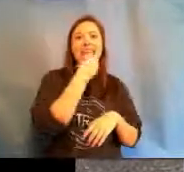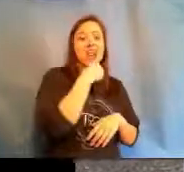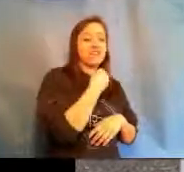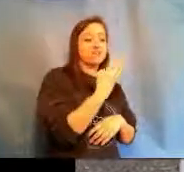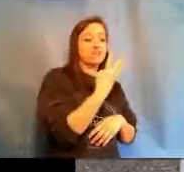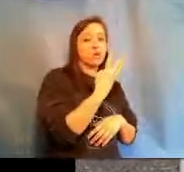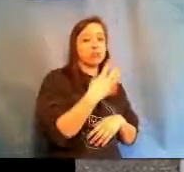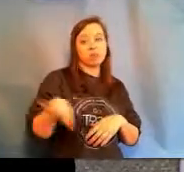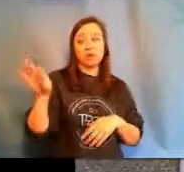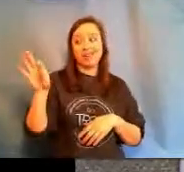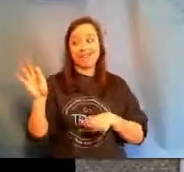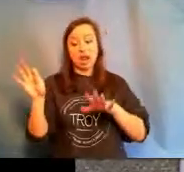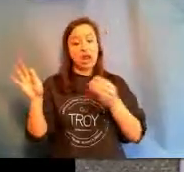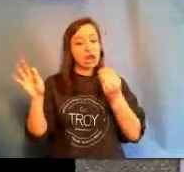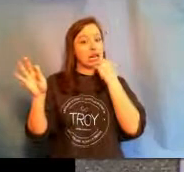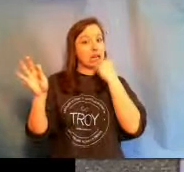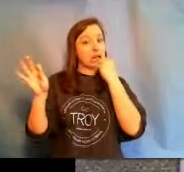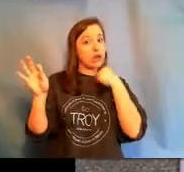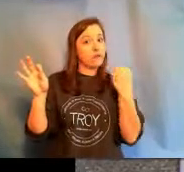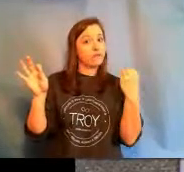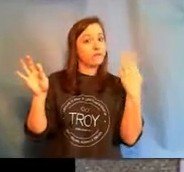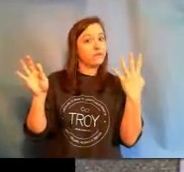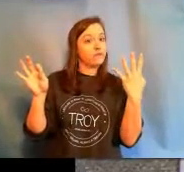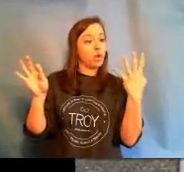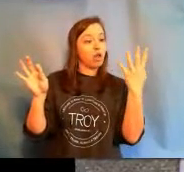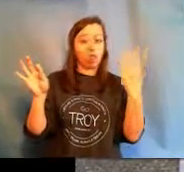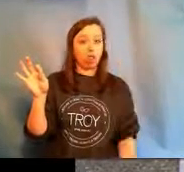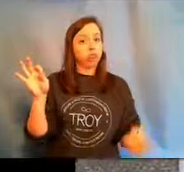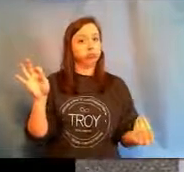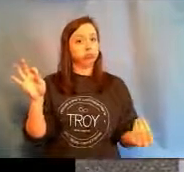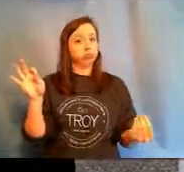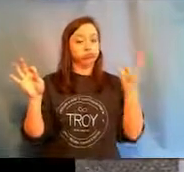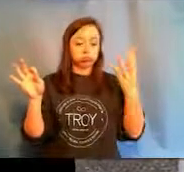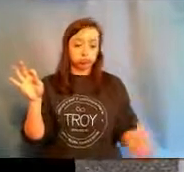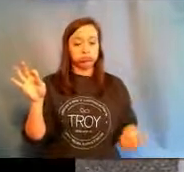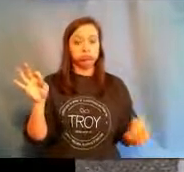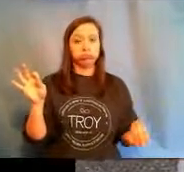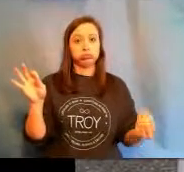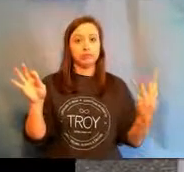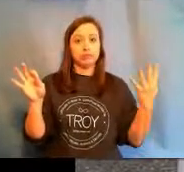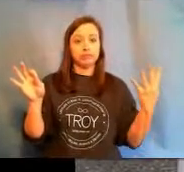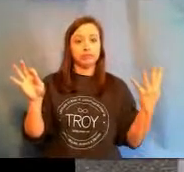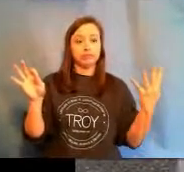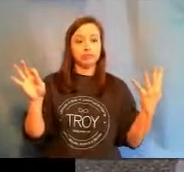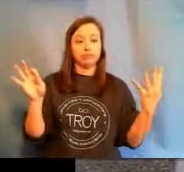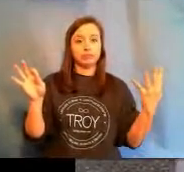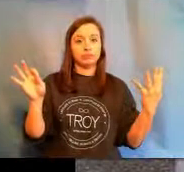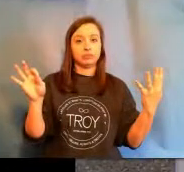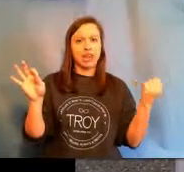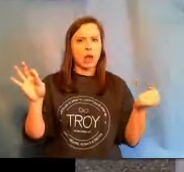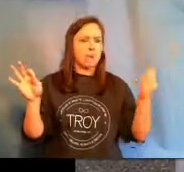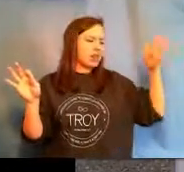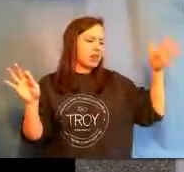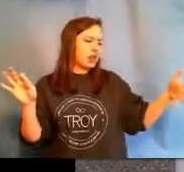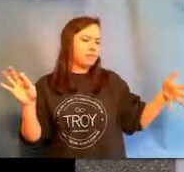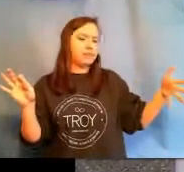them. So 4 she's eaten. Does she still have those? No. So how many candy hearts does she